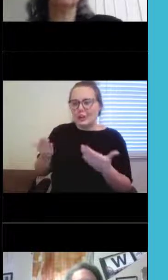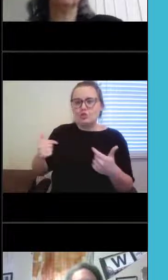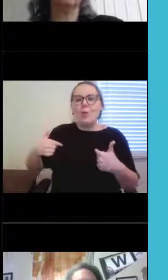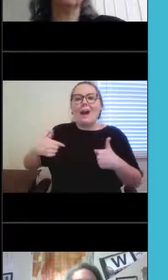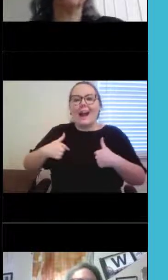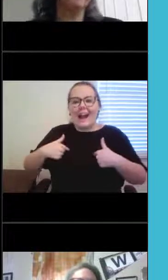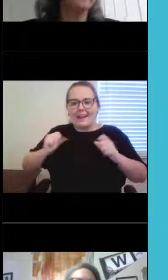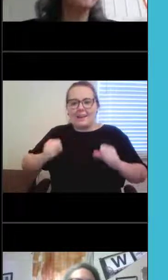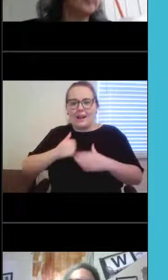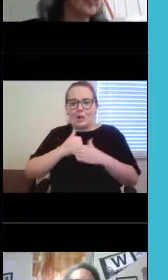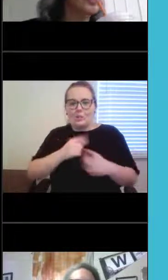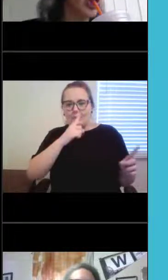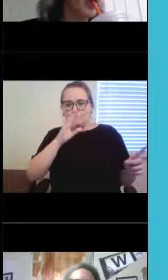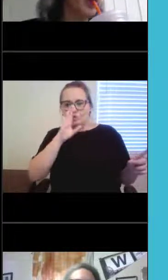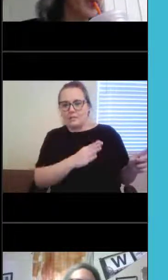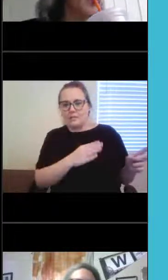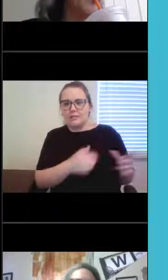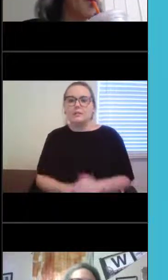them directly.